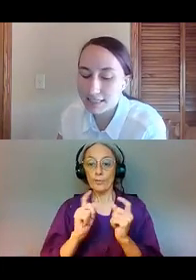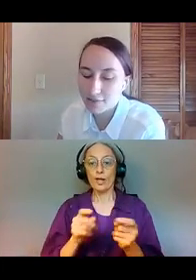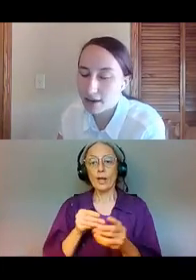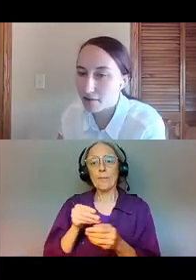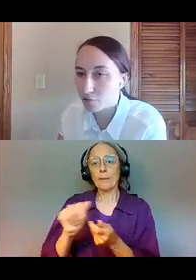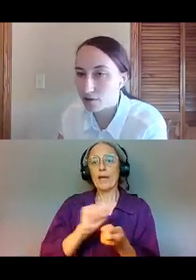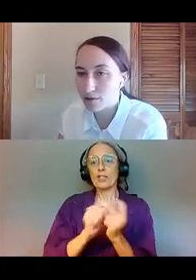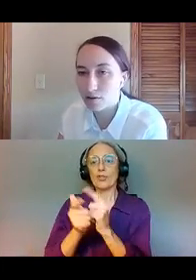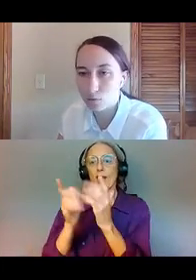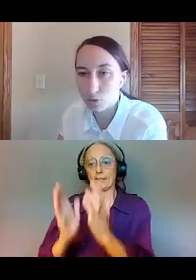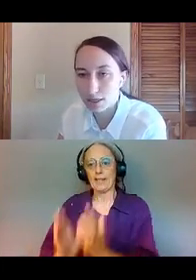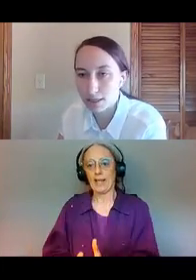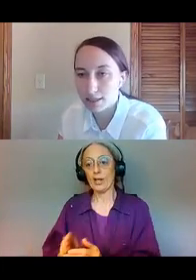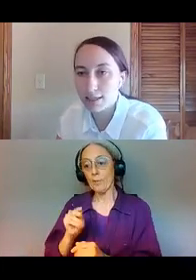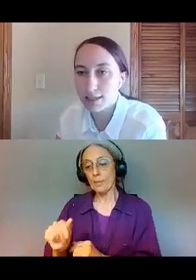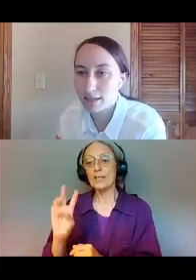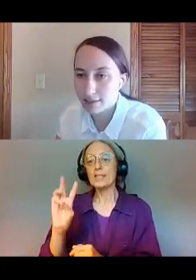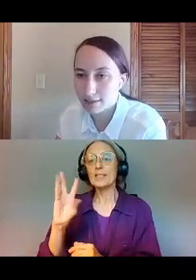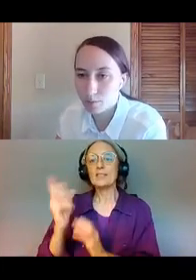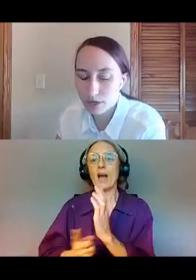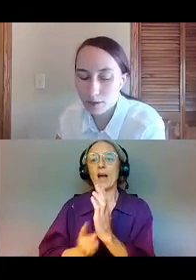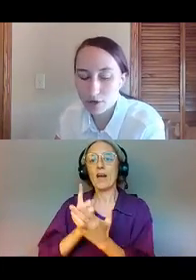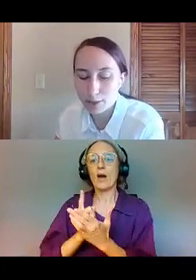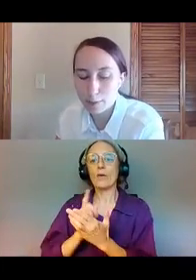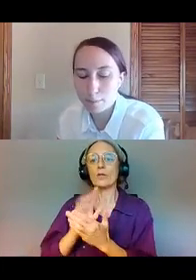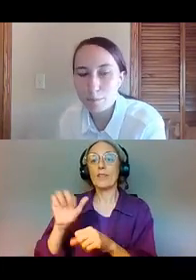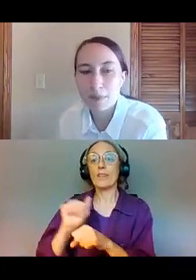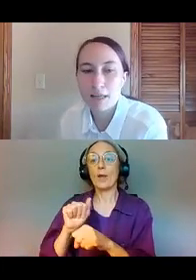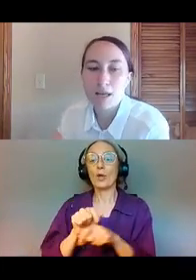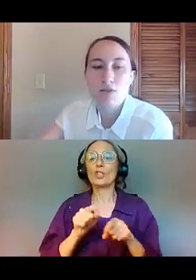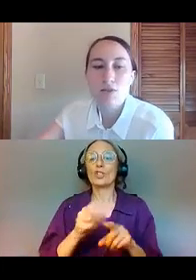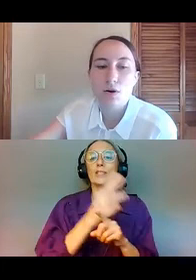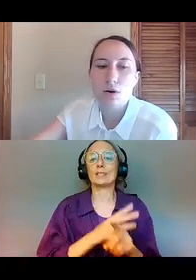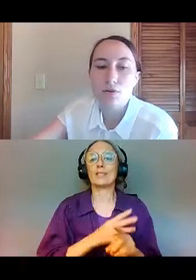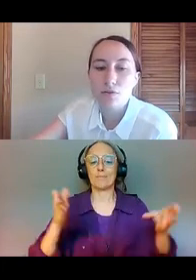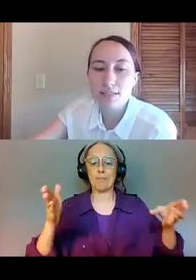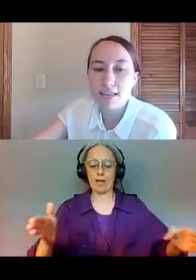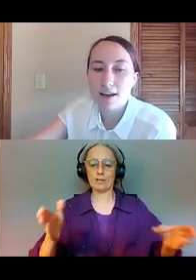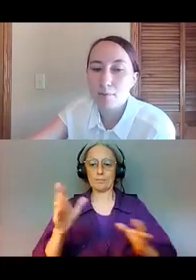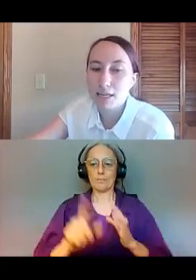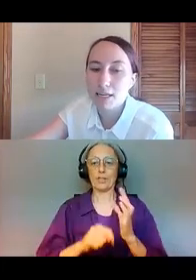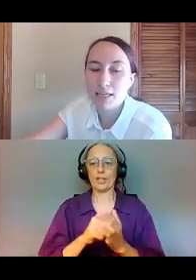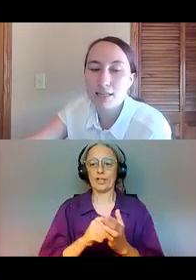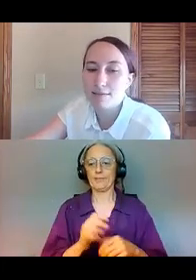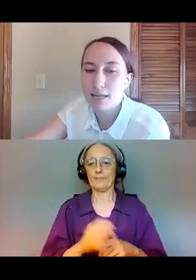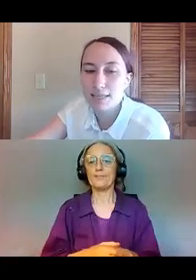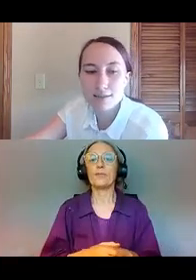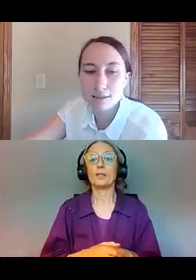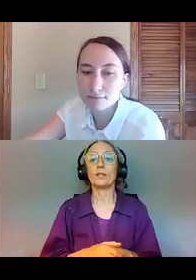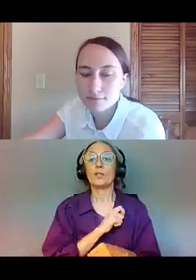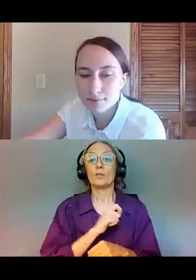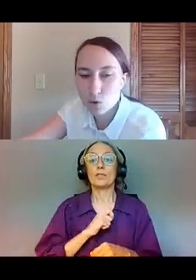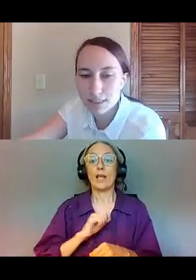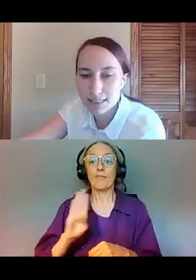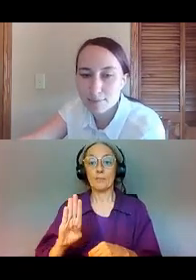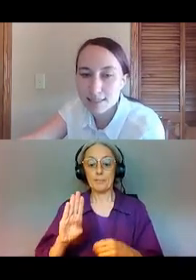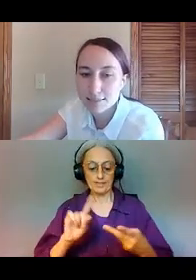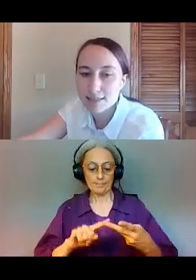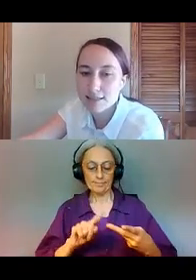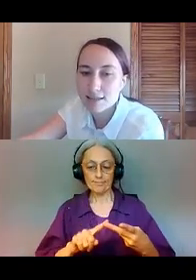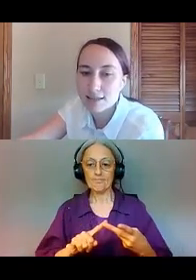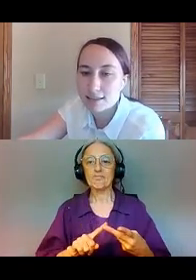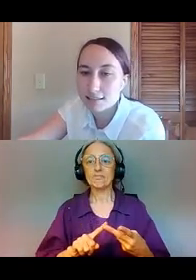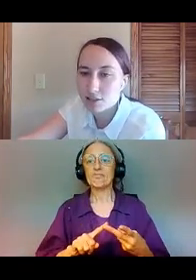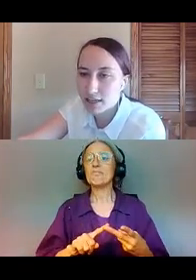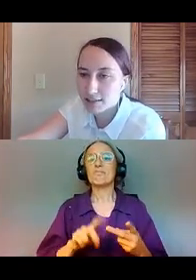for 65 hours of work in this reporting period. So for staff B, this applies to the whole 6